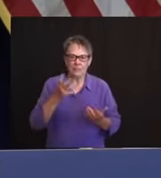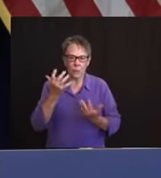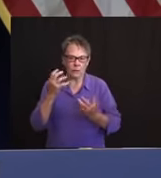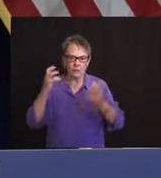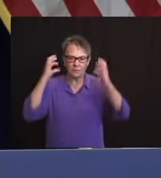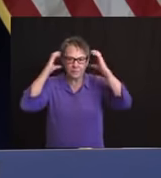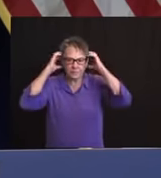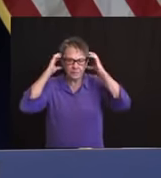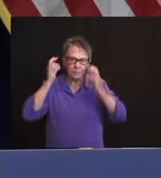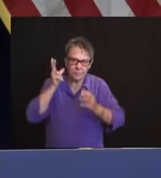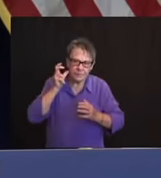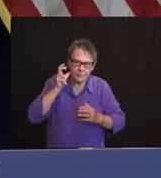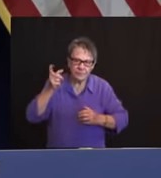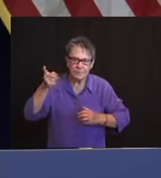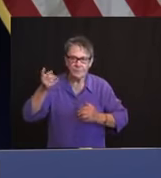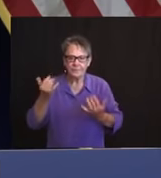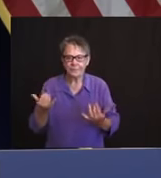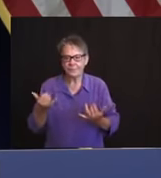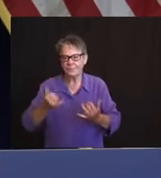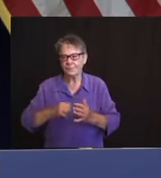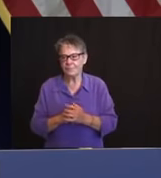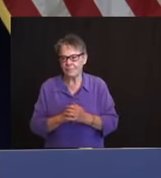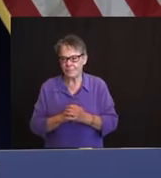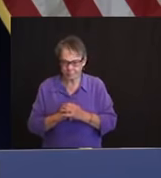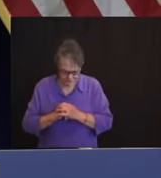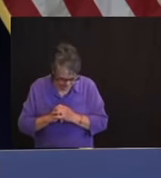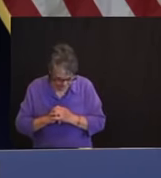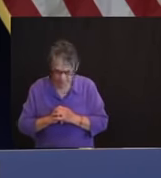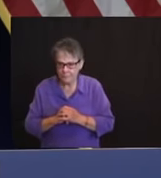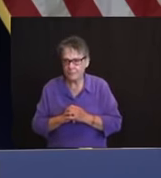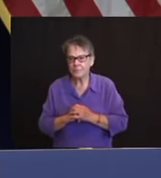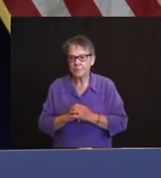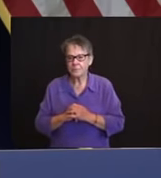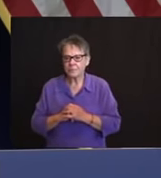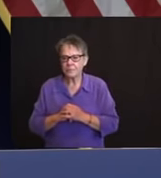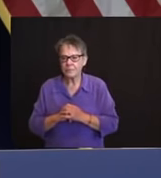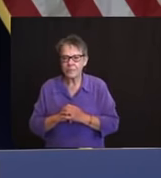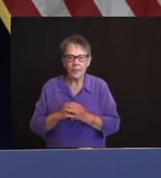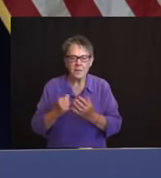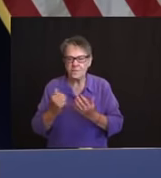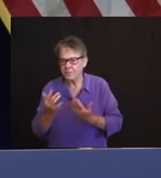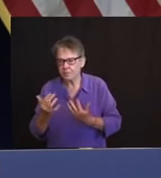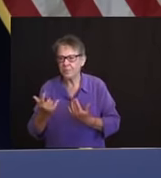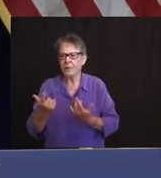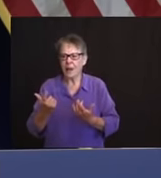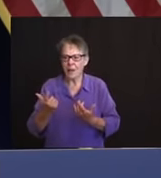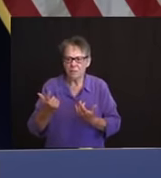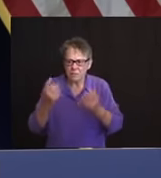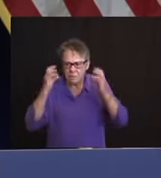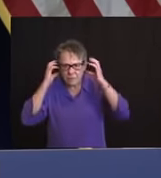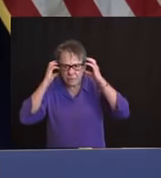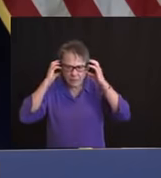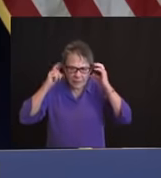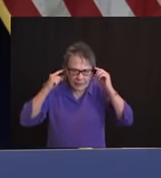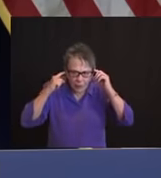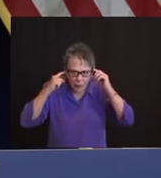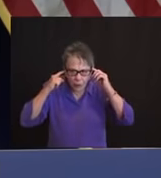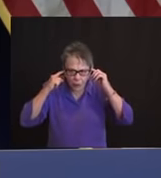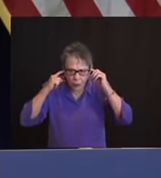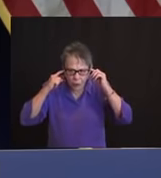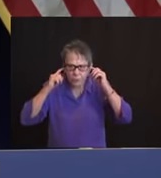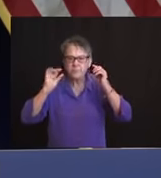local leadership, because we have to begin to look at the future in Atlantic City. Not what Atlantic City is right